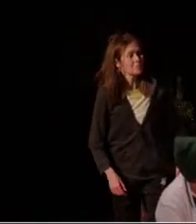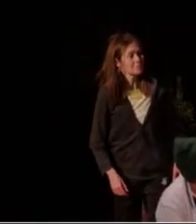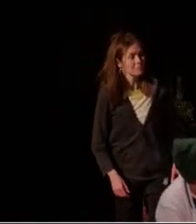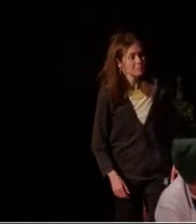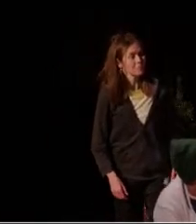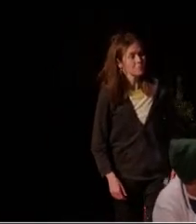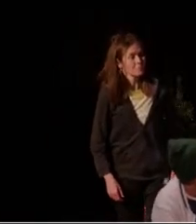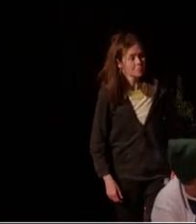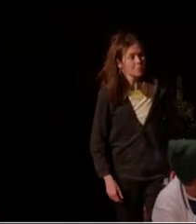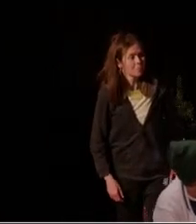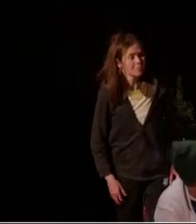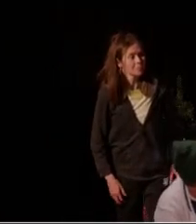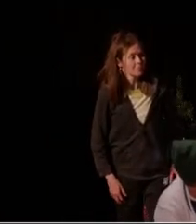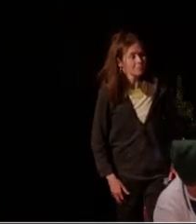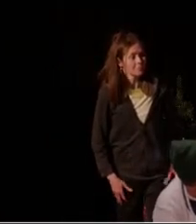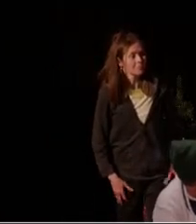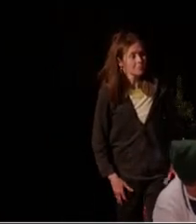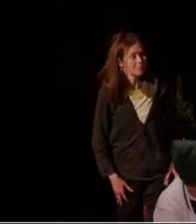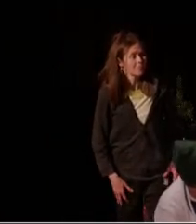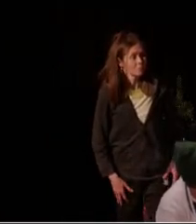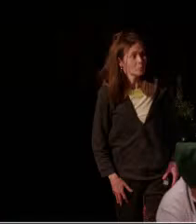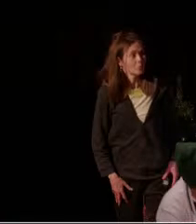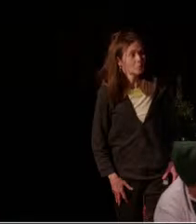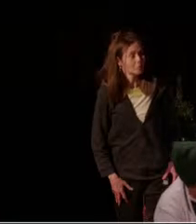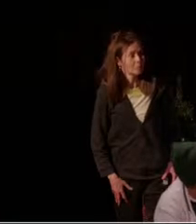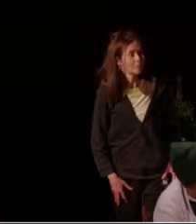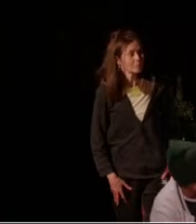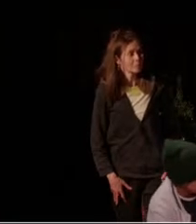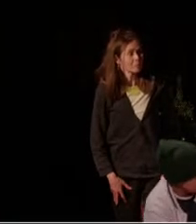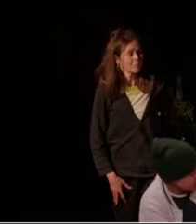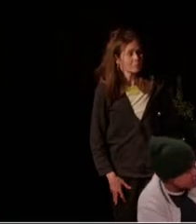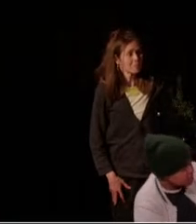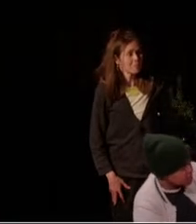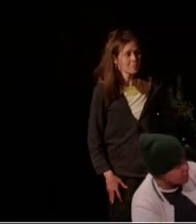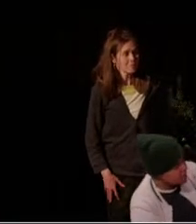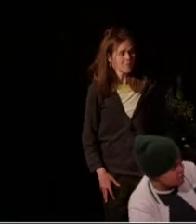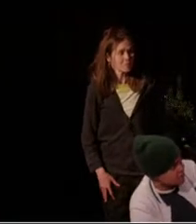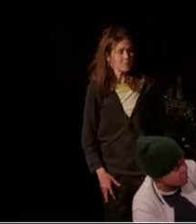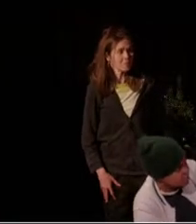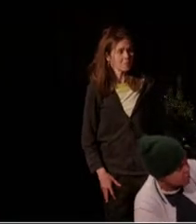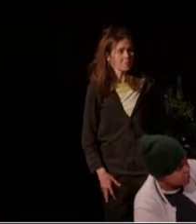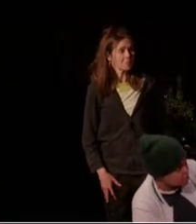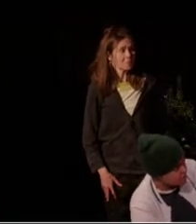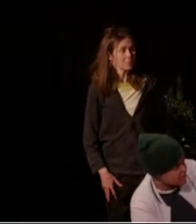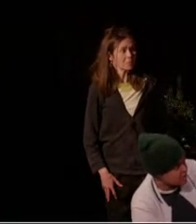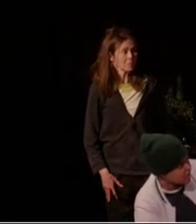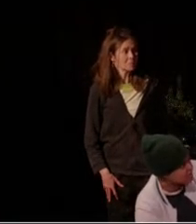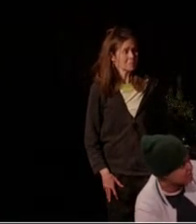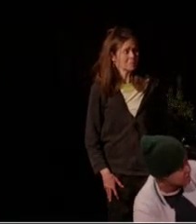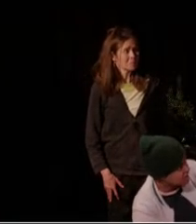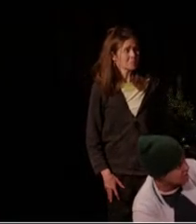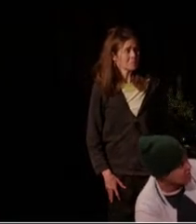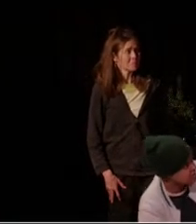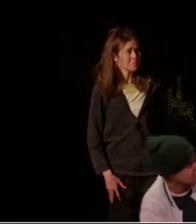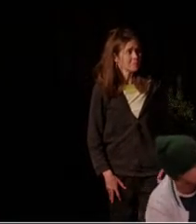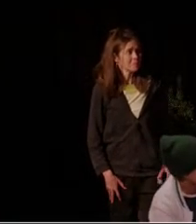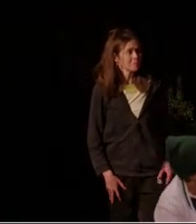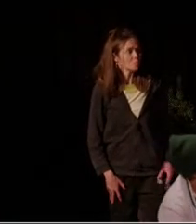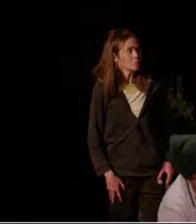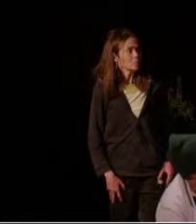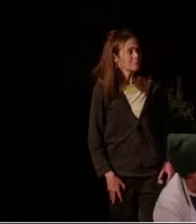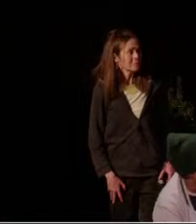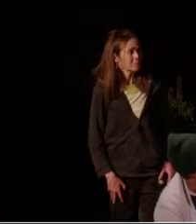lies precisely at your feet, and you will feel our justice, the most merciful form of which will be to